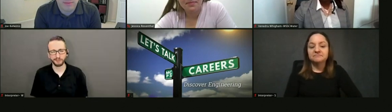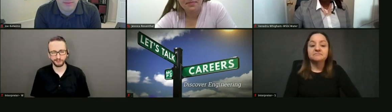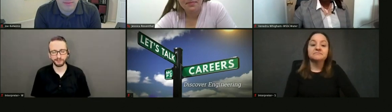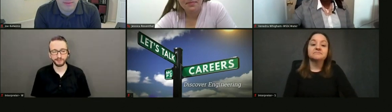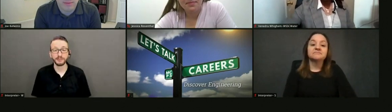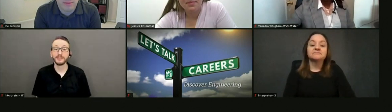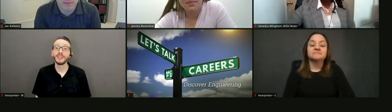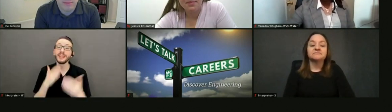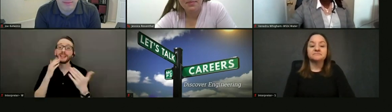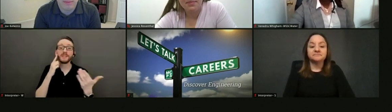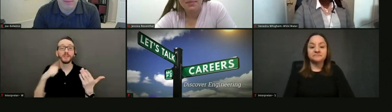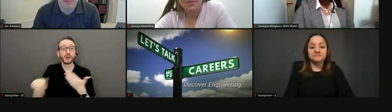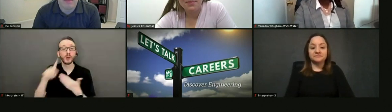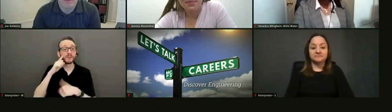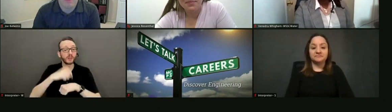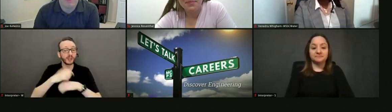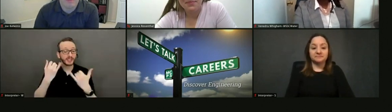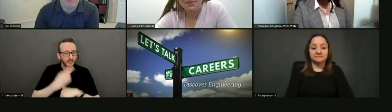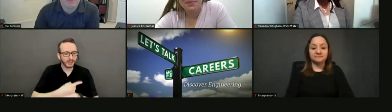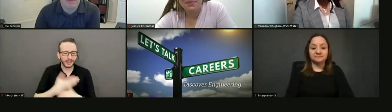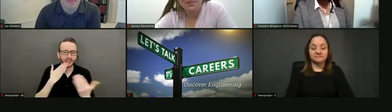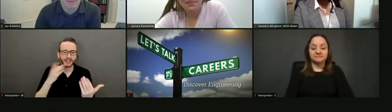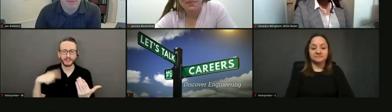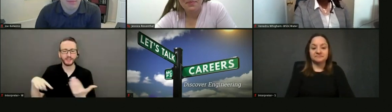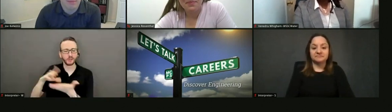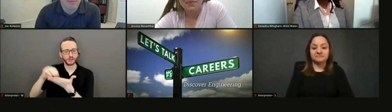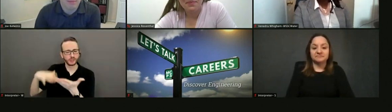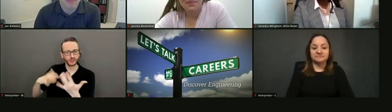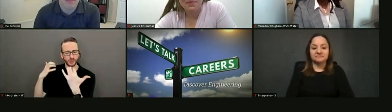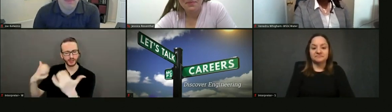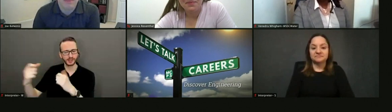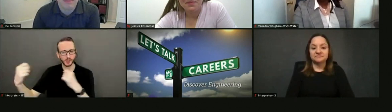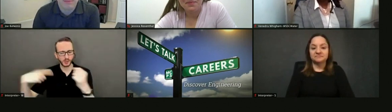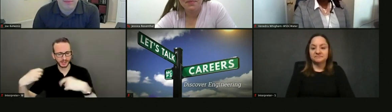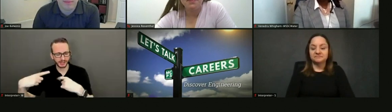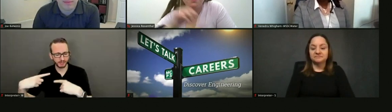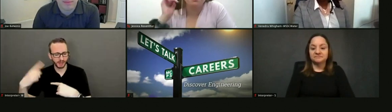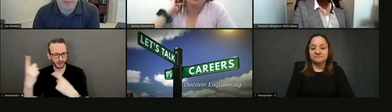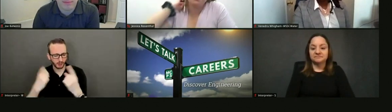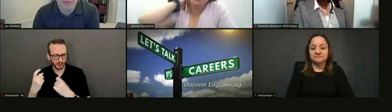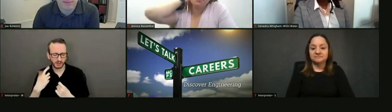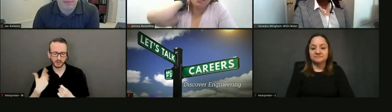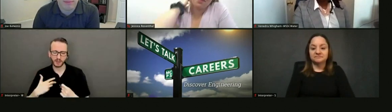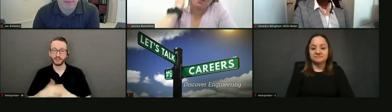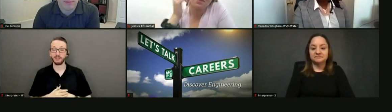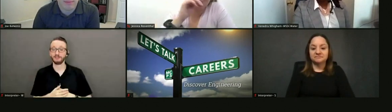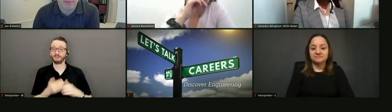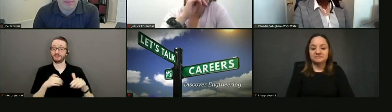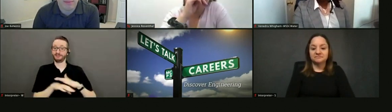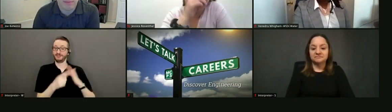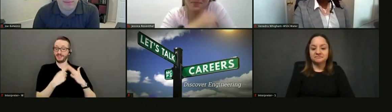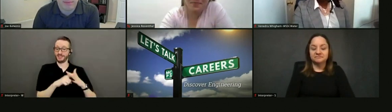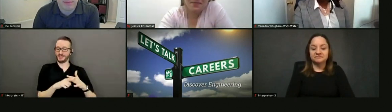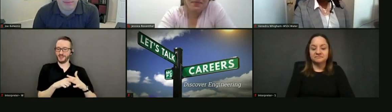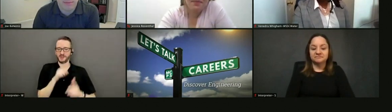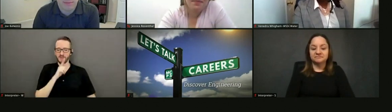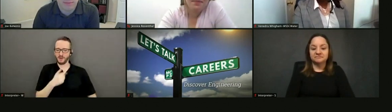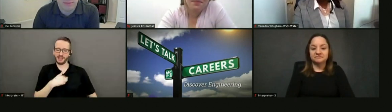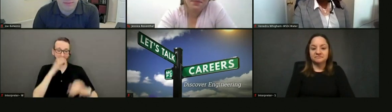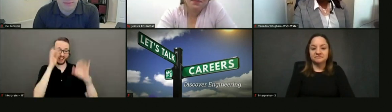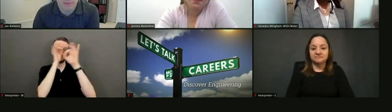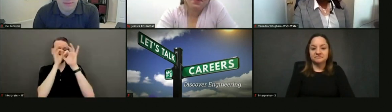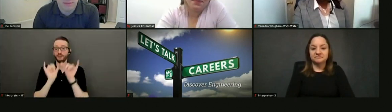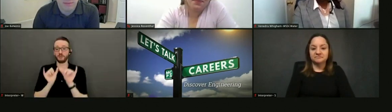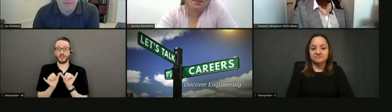thank you all for your time today. And thank you to all of the students who submitted questions. Coming into this, I really had no idea what engineering entailed or what the field